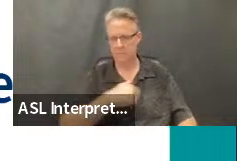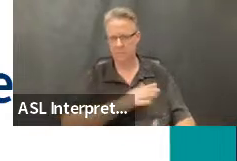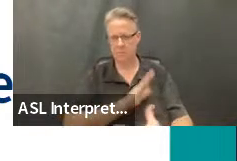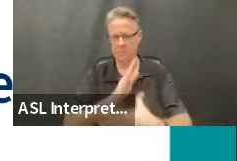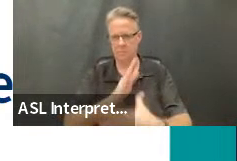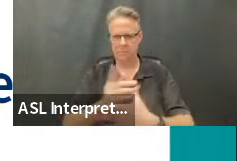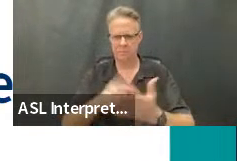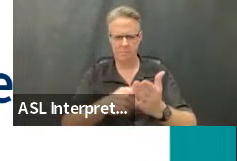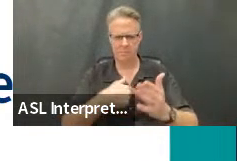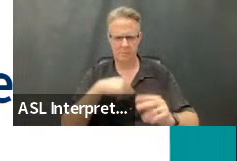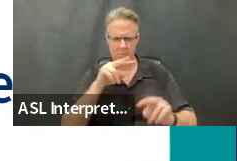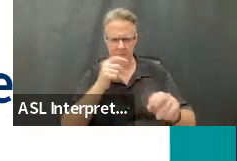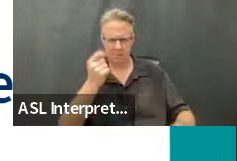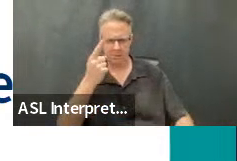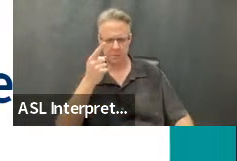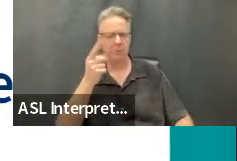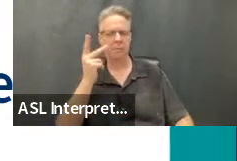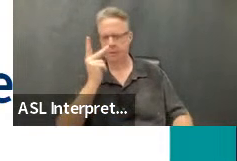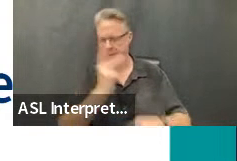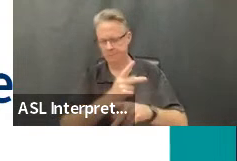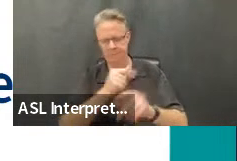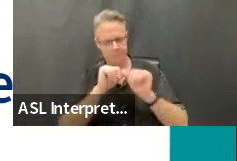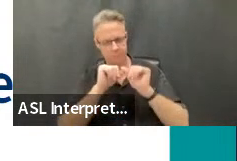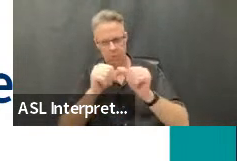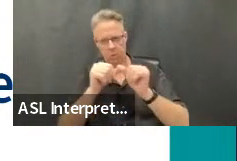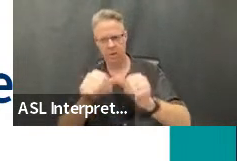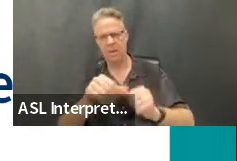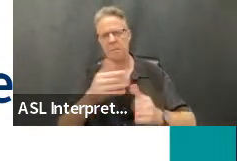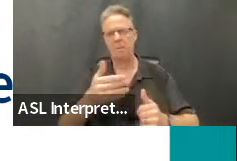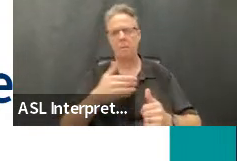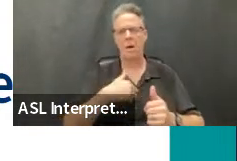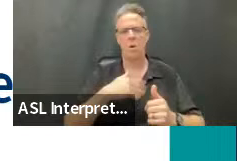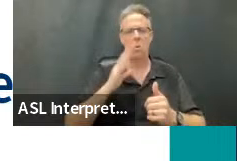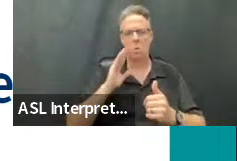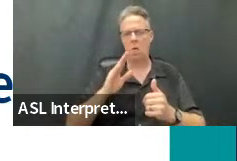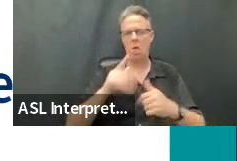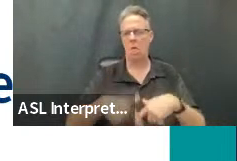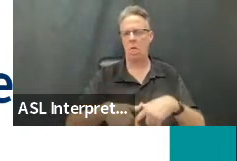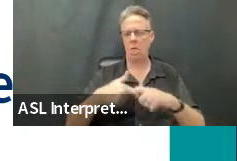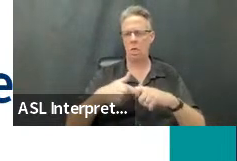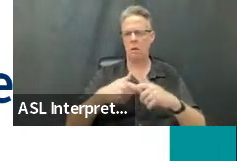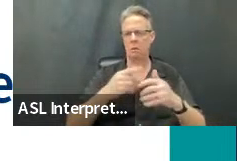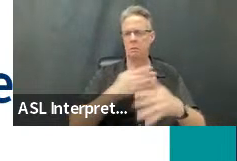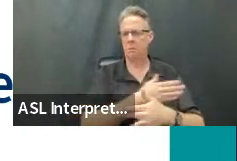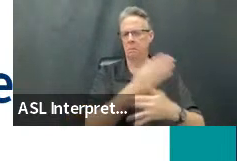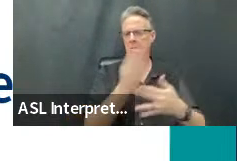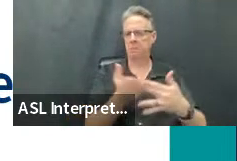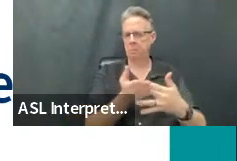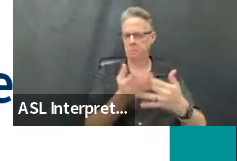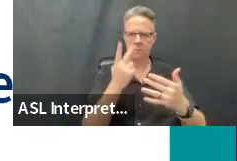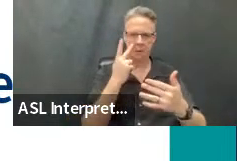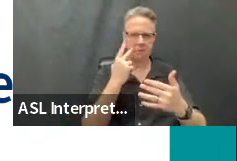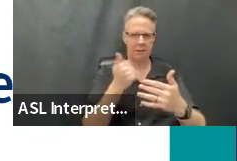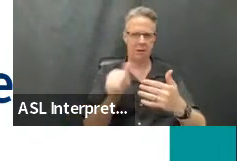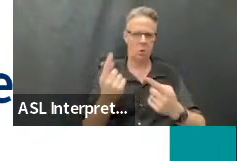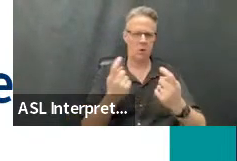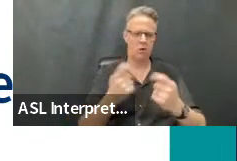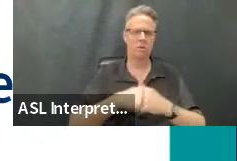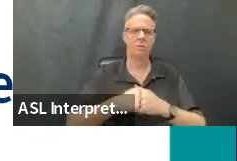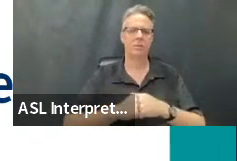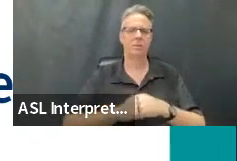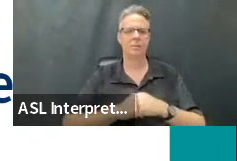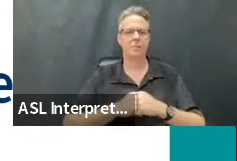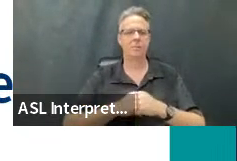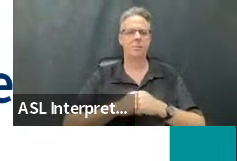what we're seeing, but I think, yeah, keep rolling and. Yeah, I might stop at the main. Group. Yeah, at the main sections, I might just stop and see if there's questions on kind of these